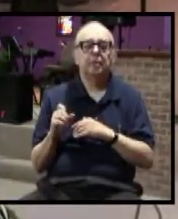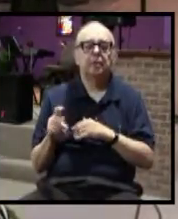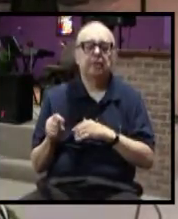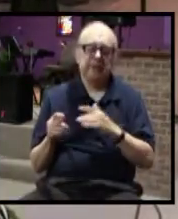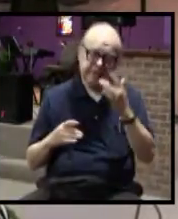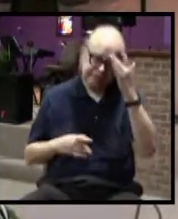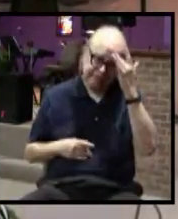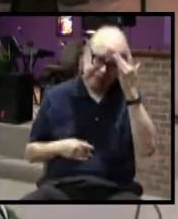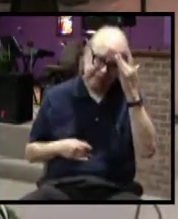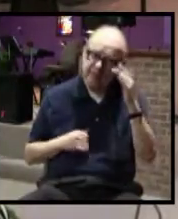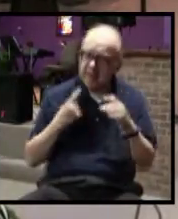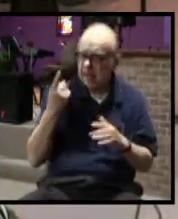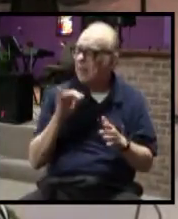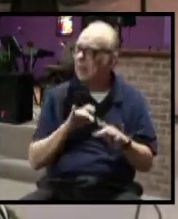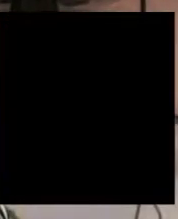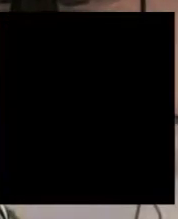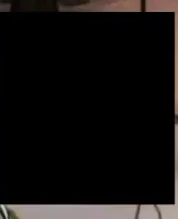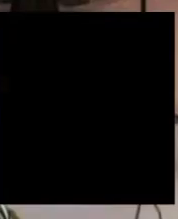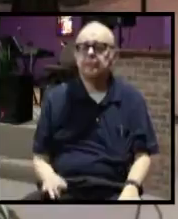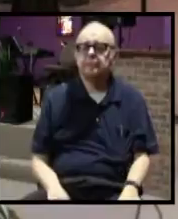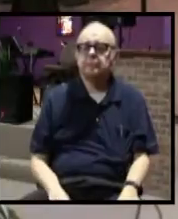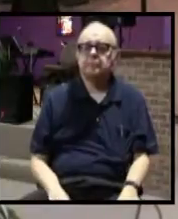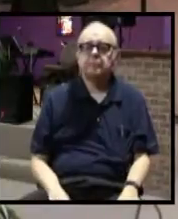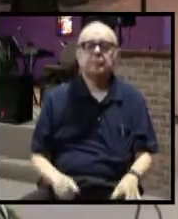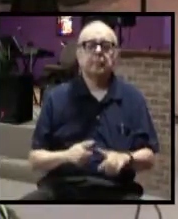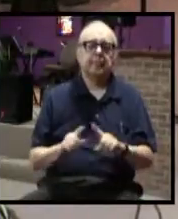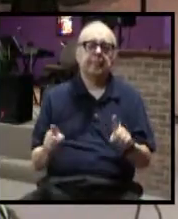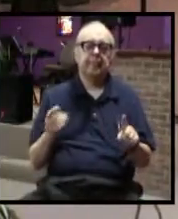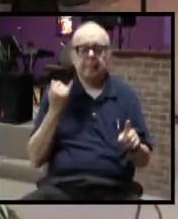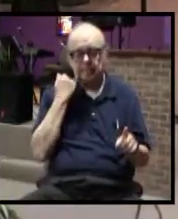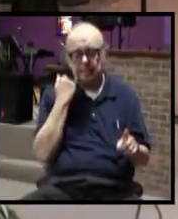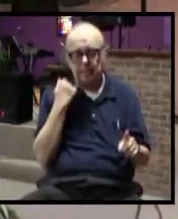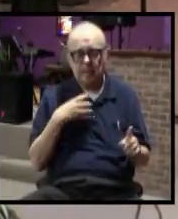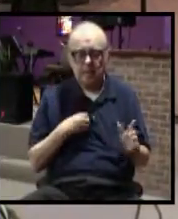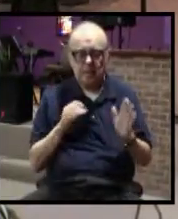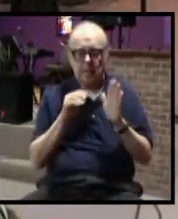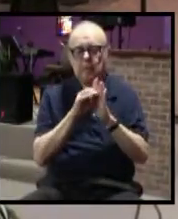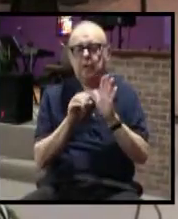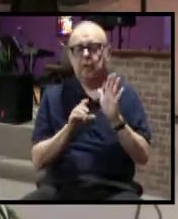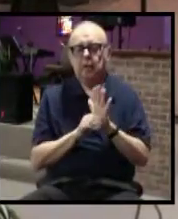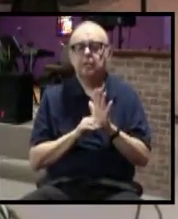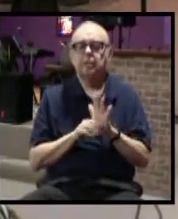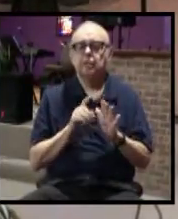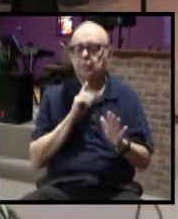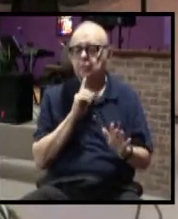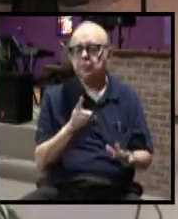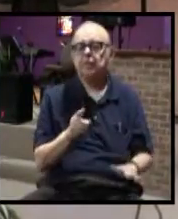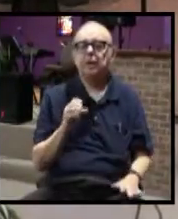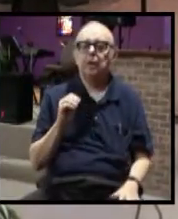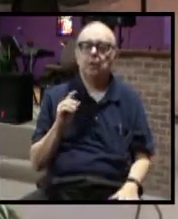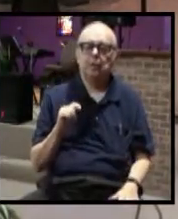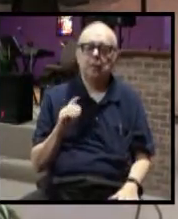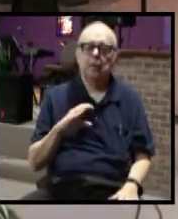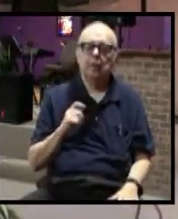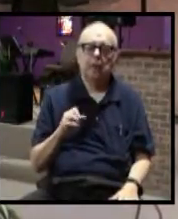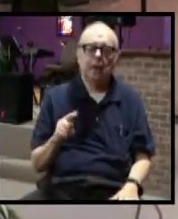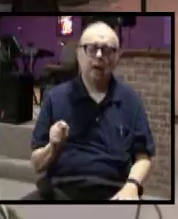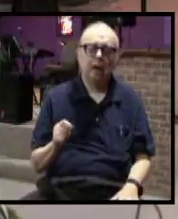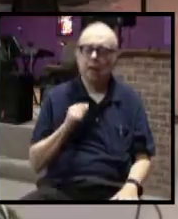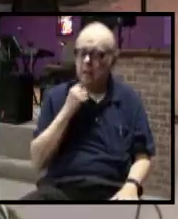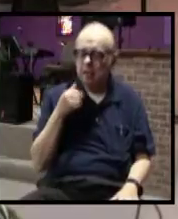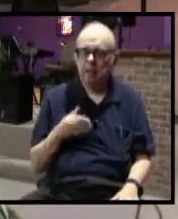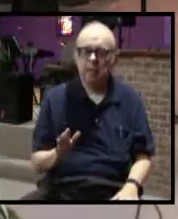You could have been sick and you were not considered an outcast. But if you were a leper, you were an